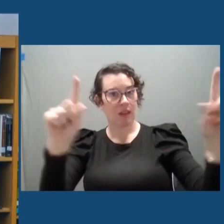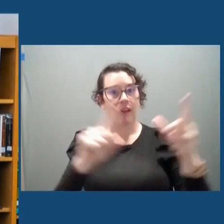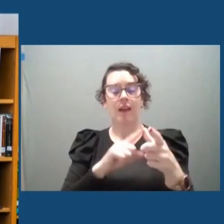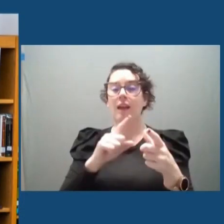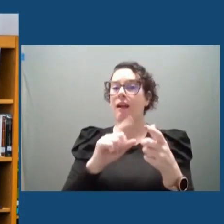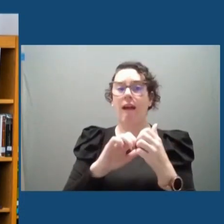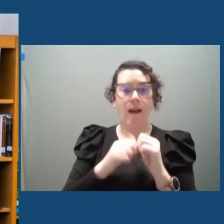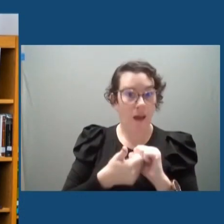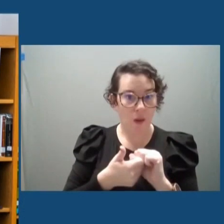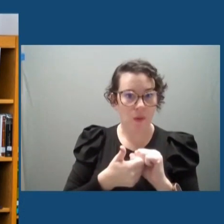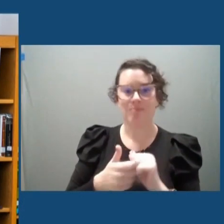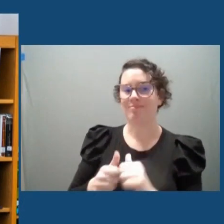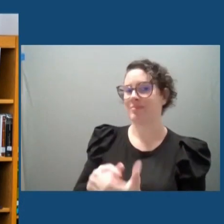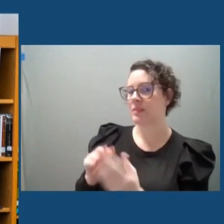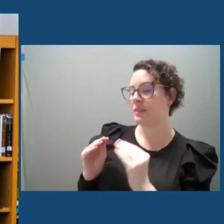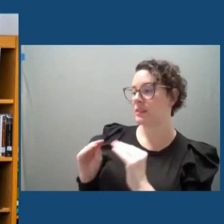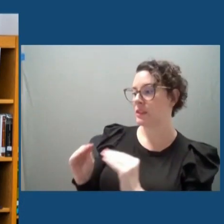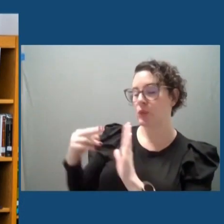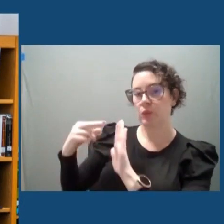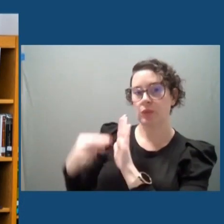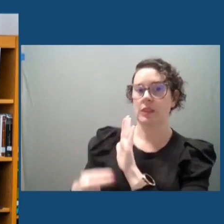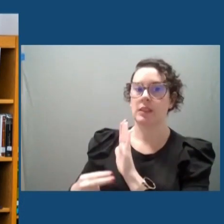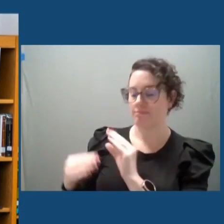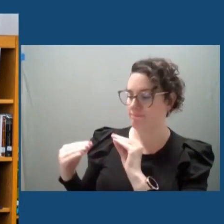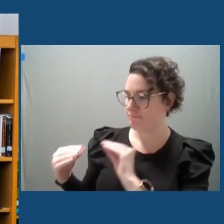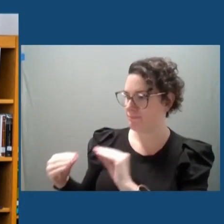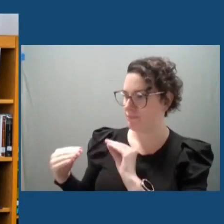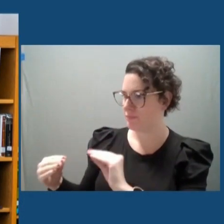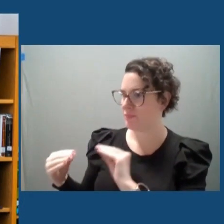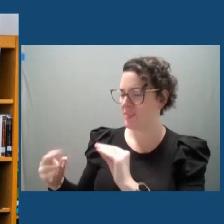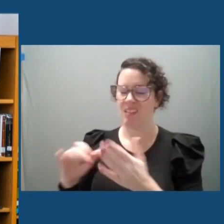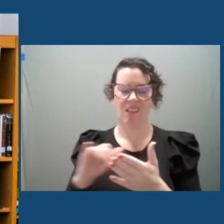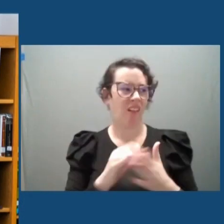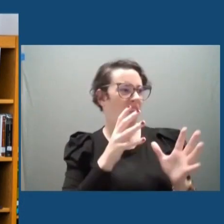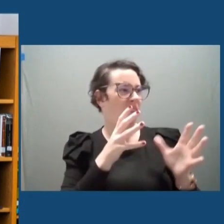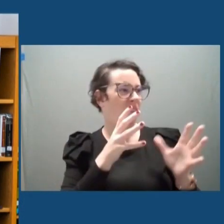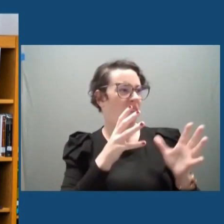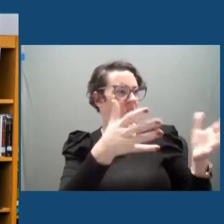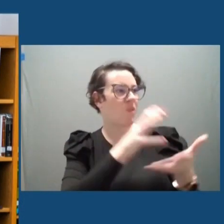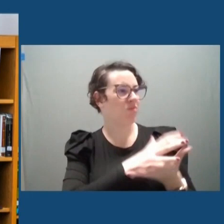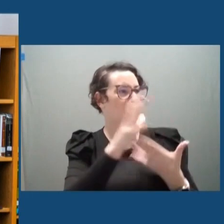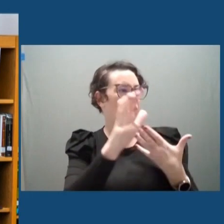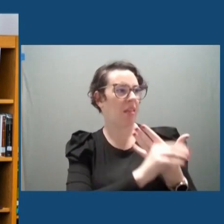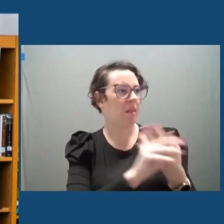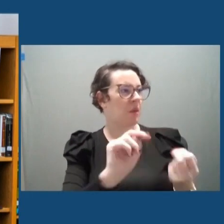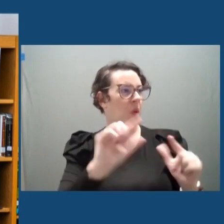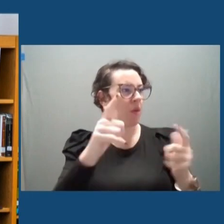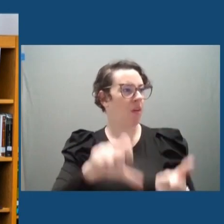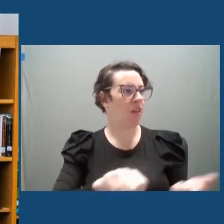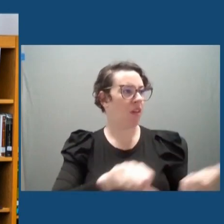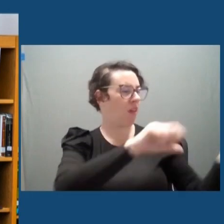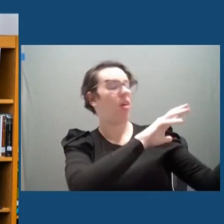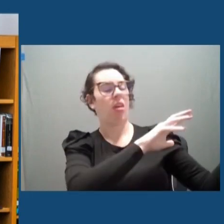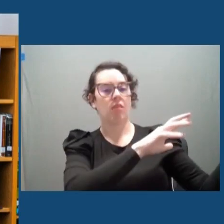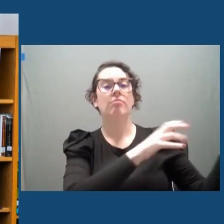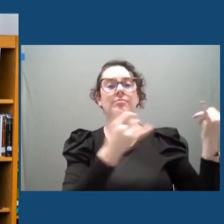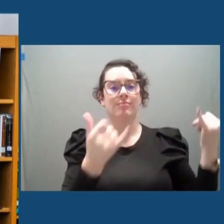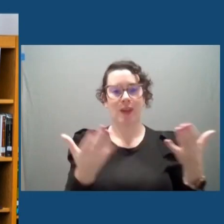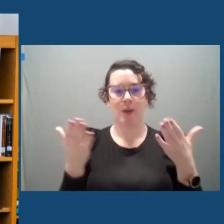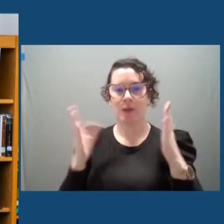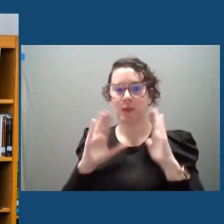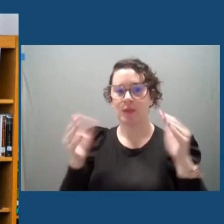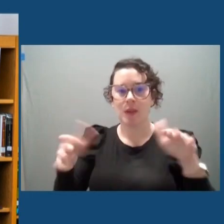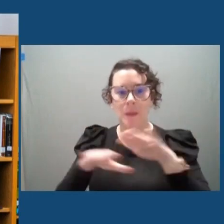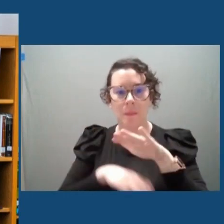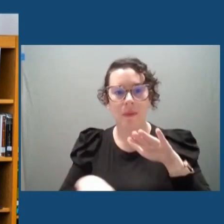read. I say it's time to get rid of debunked curriculums in schools and get back to basics, using phonics